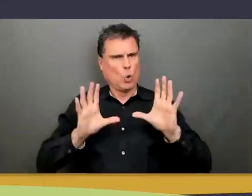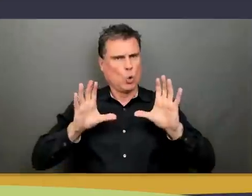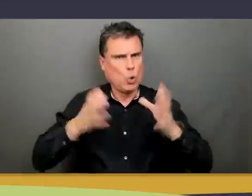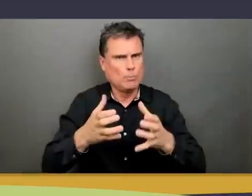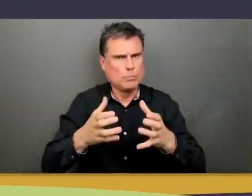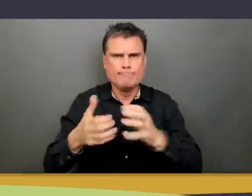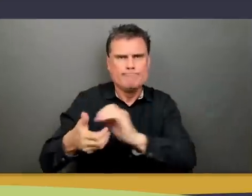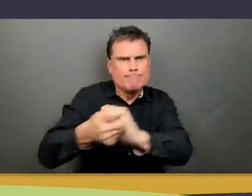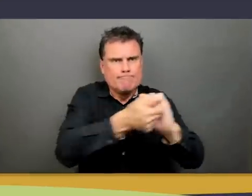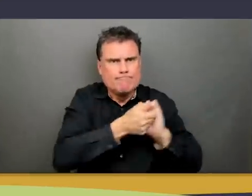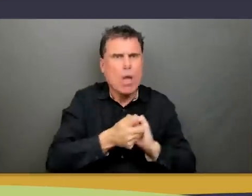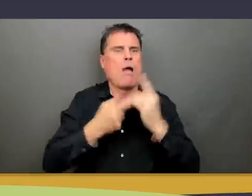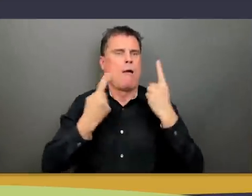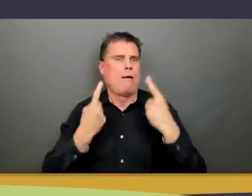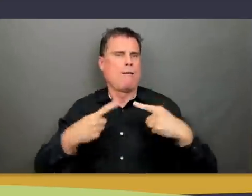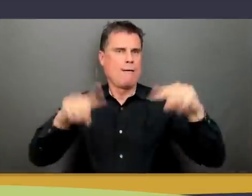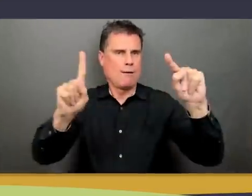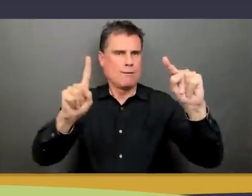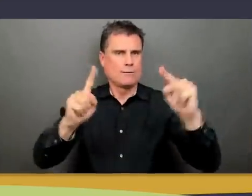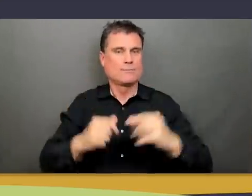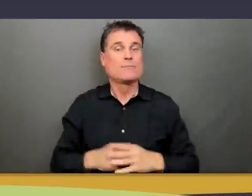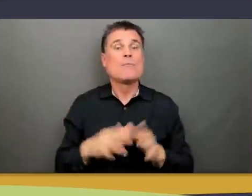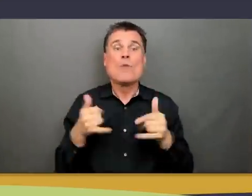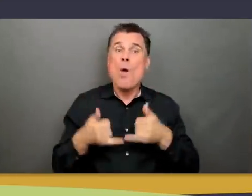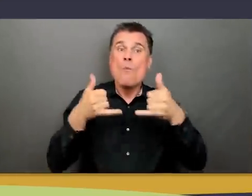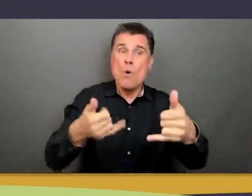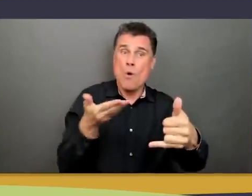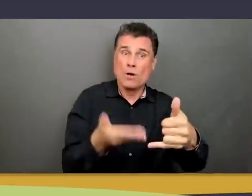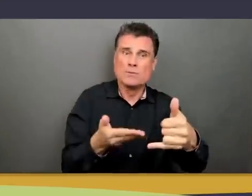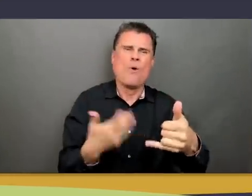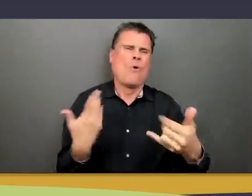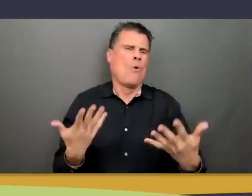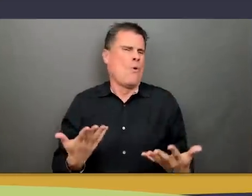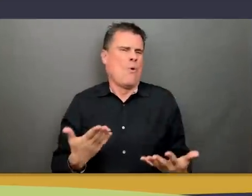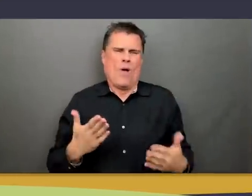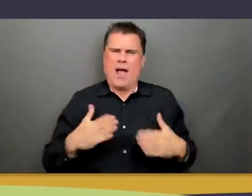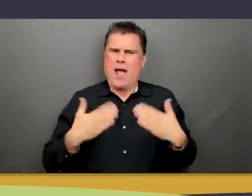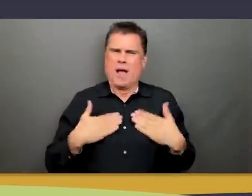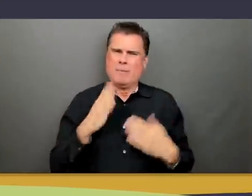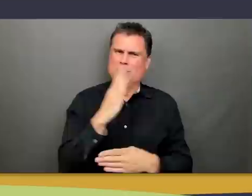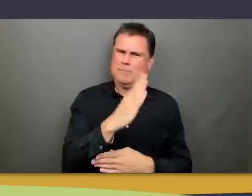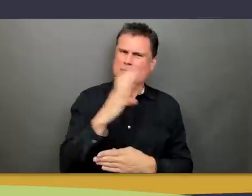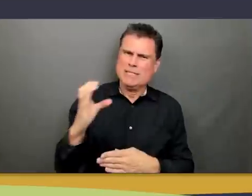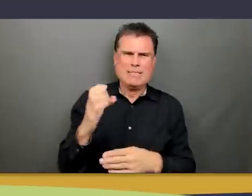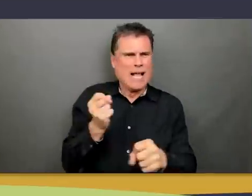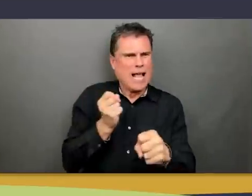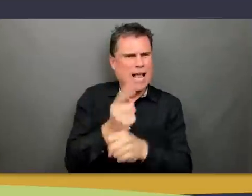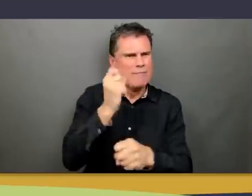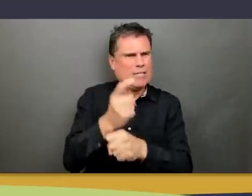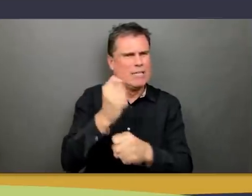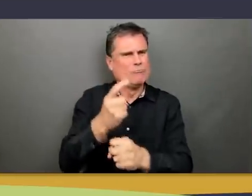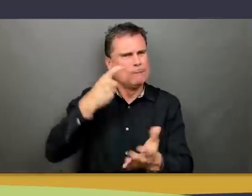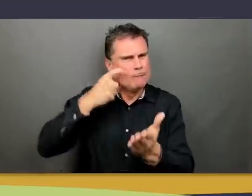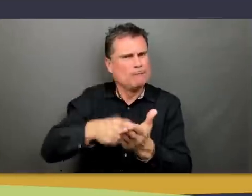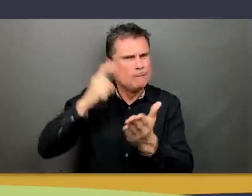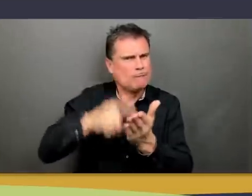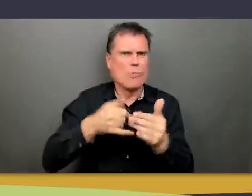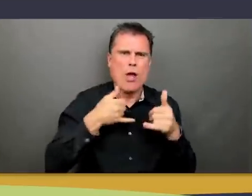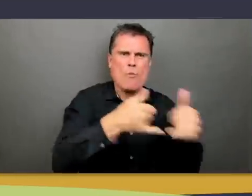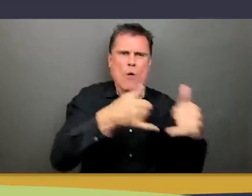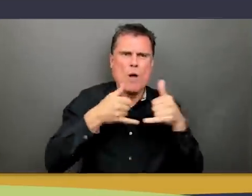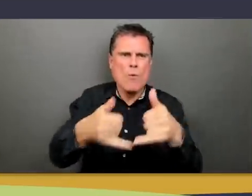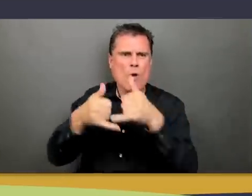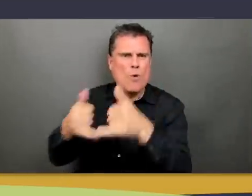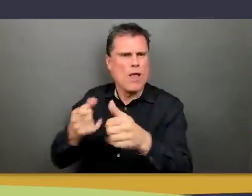Anti-racism, the awards, I'm glad you have this, but every day we gotta stick together and make it better for my children,